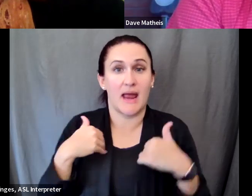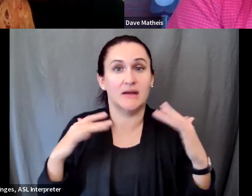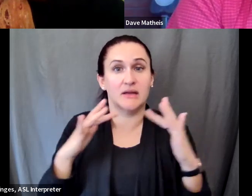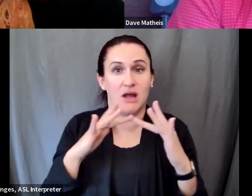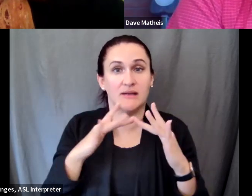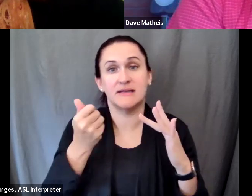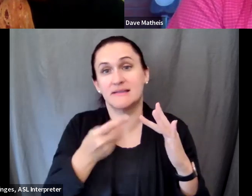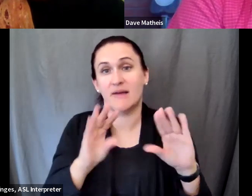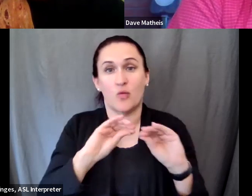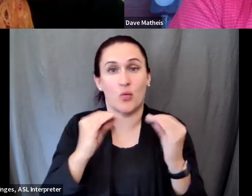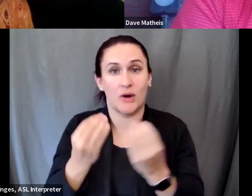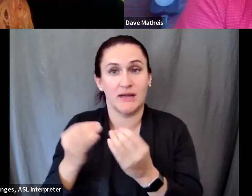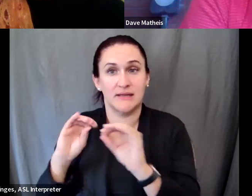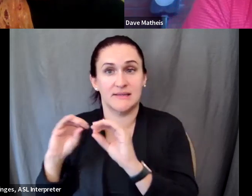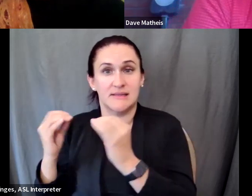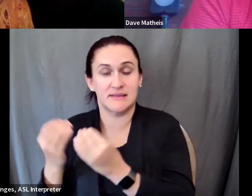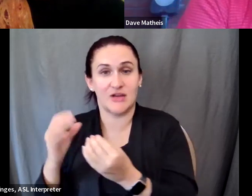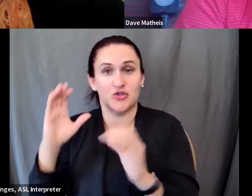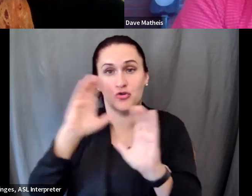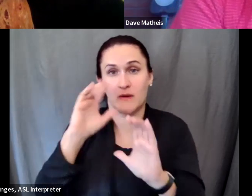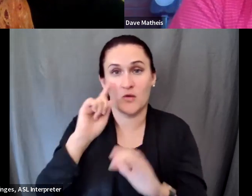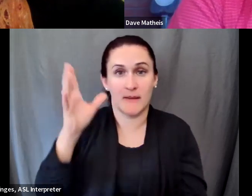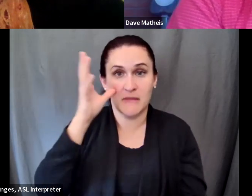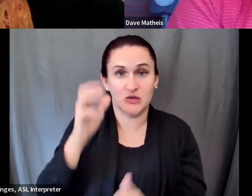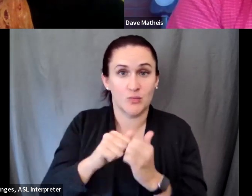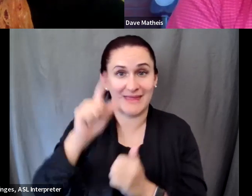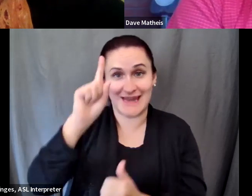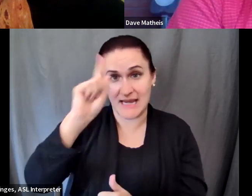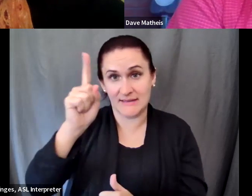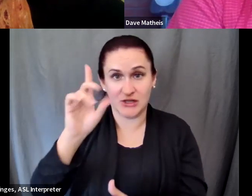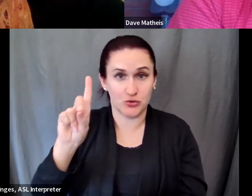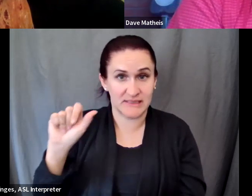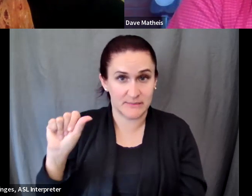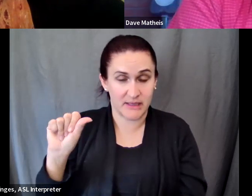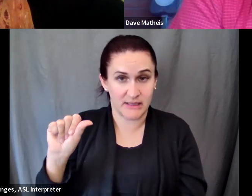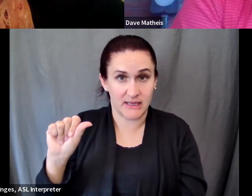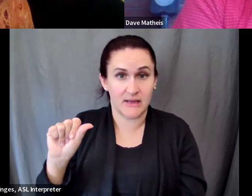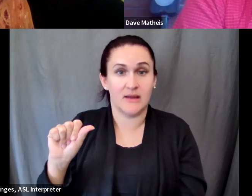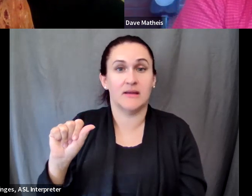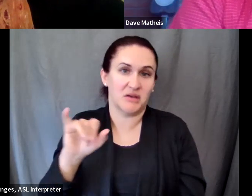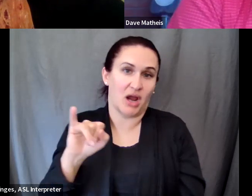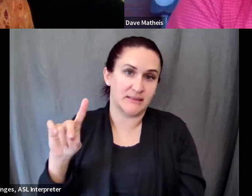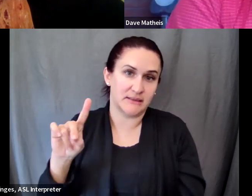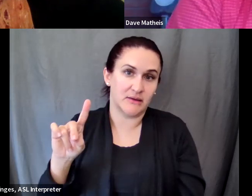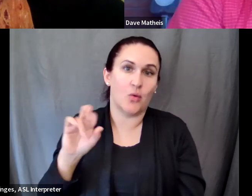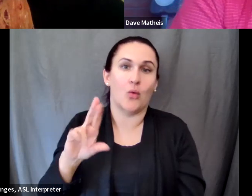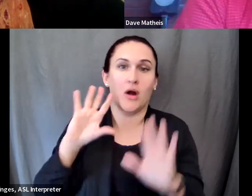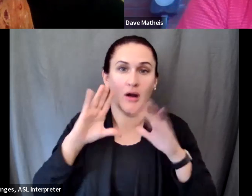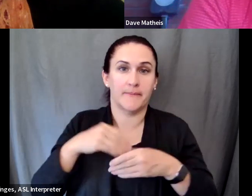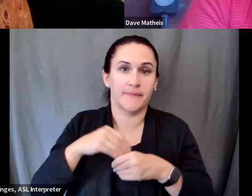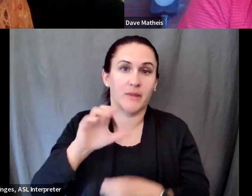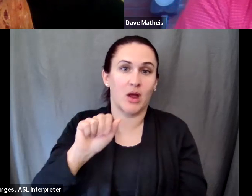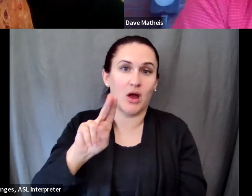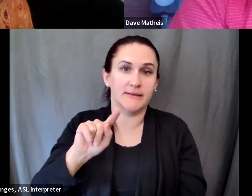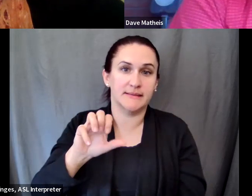several organizations looking for a parent with intellectual disability or autism who was willing to